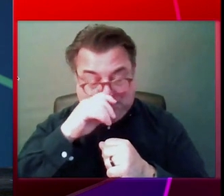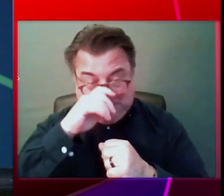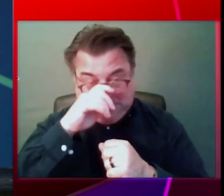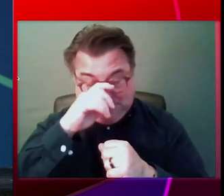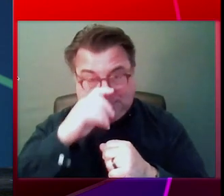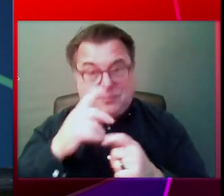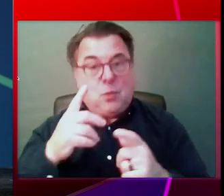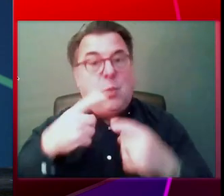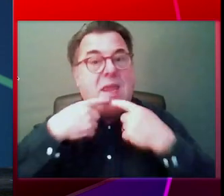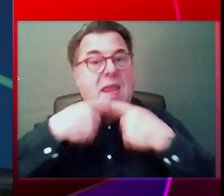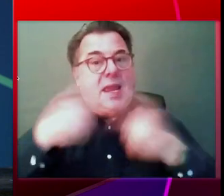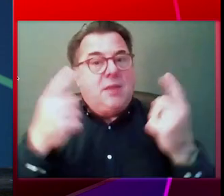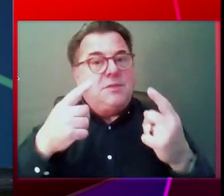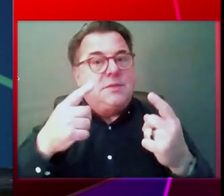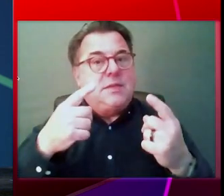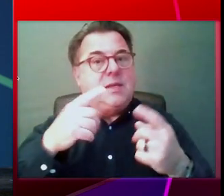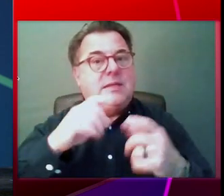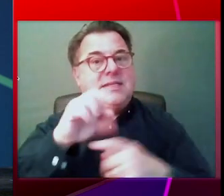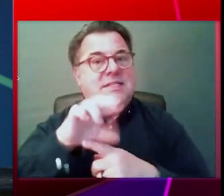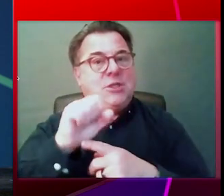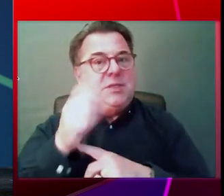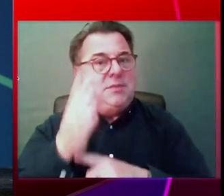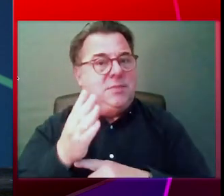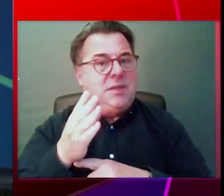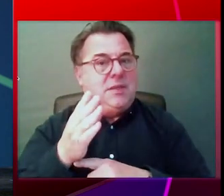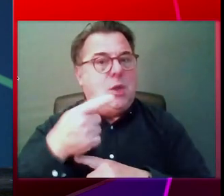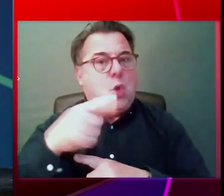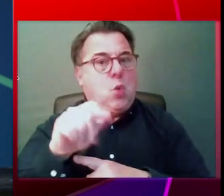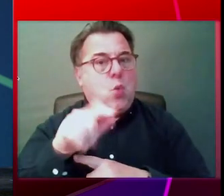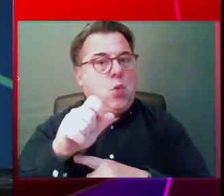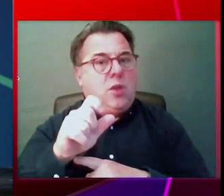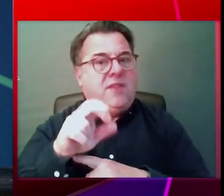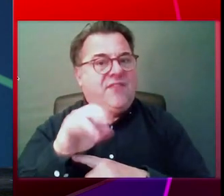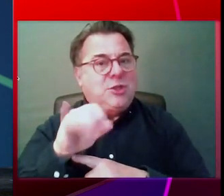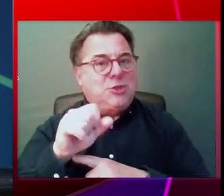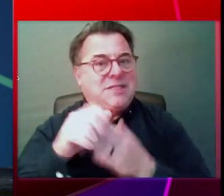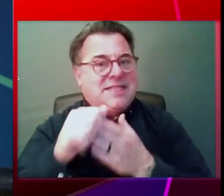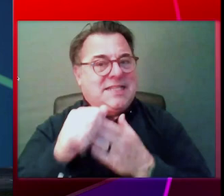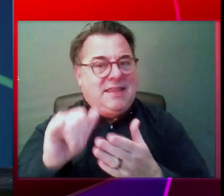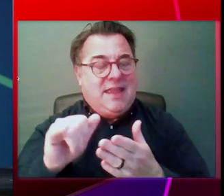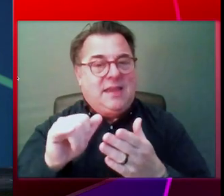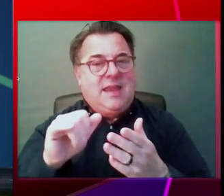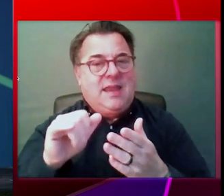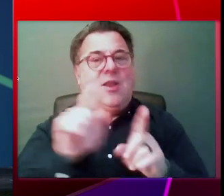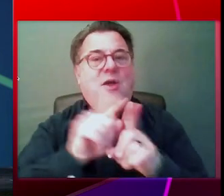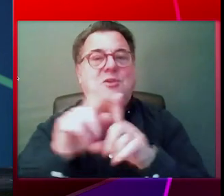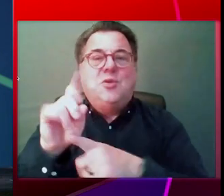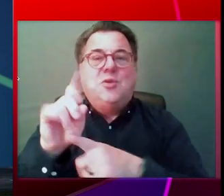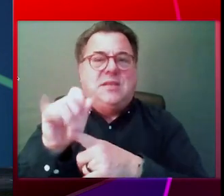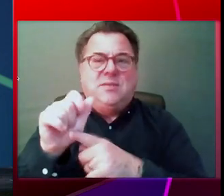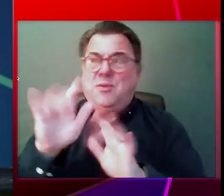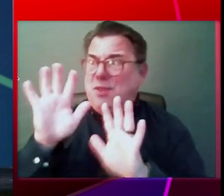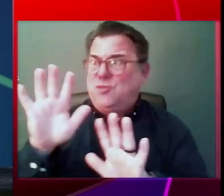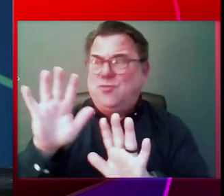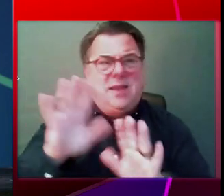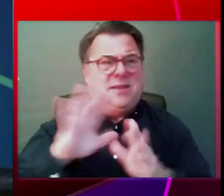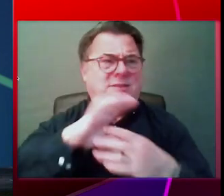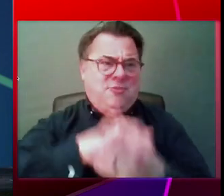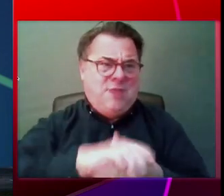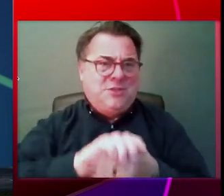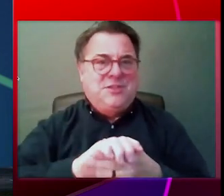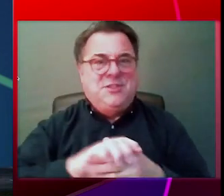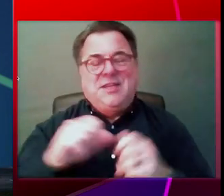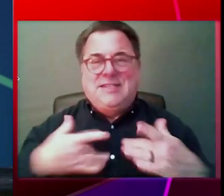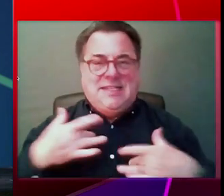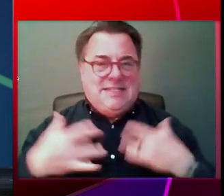we announced our Series B, led by Google Ventures. Congratulations. Octa Ventures and Decibel. That's exciting. It's huge. Yes. Exciting. And